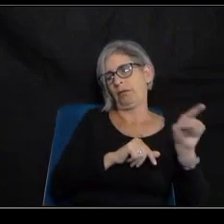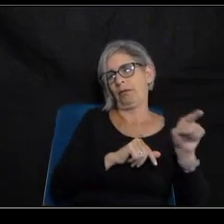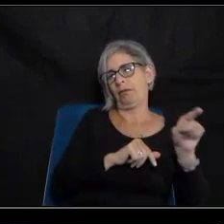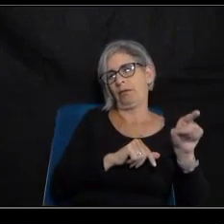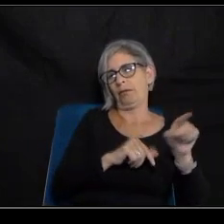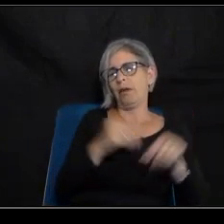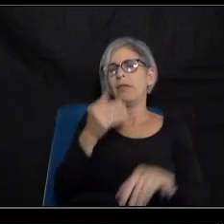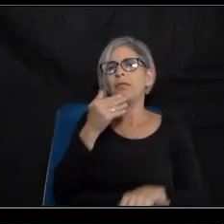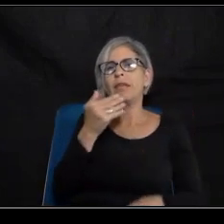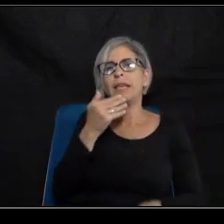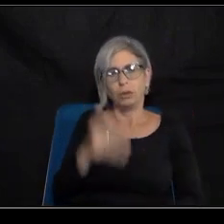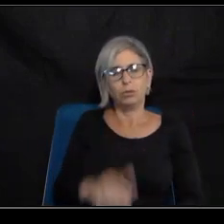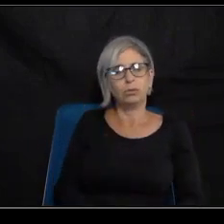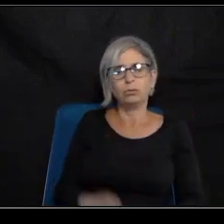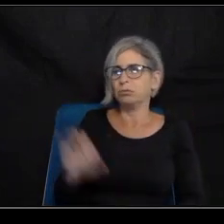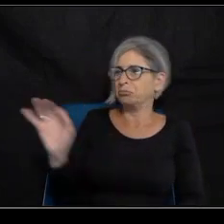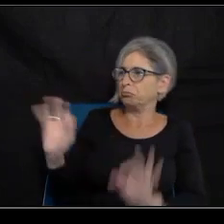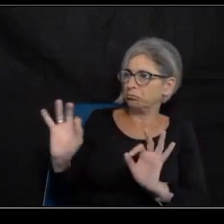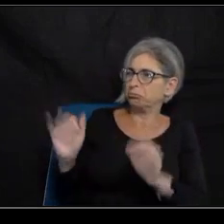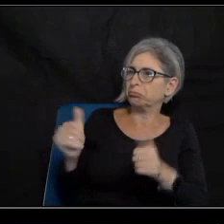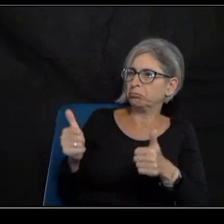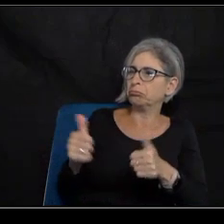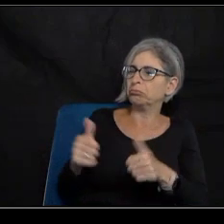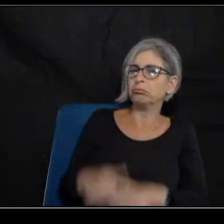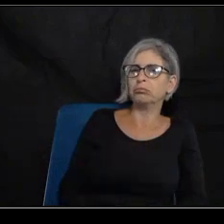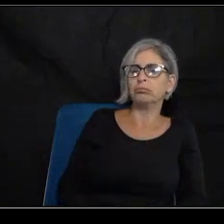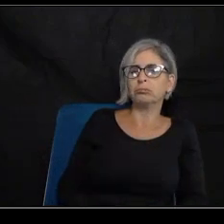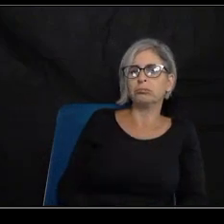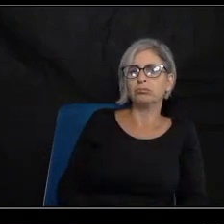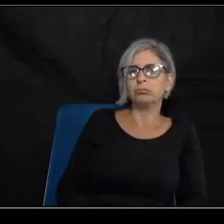Thank you, sir. That's all right.